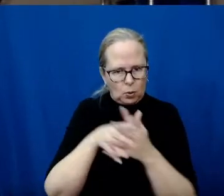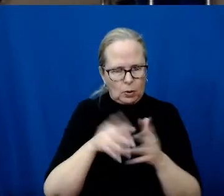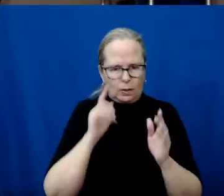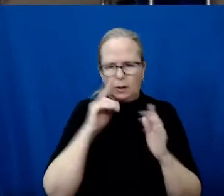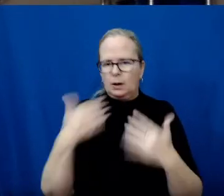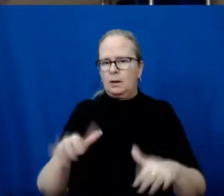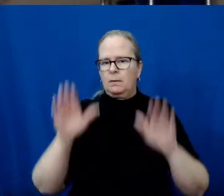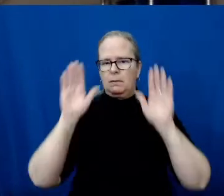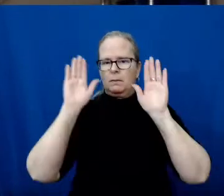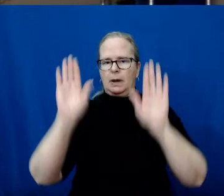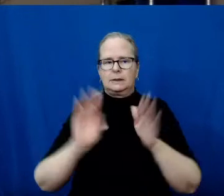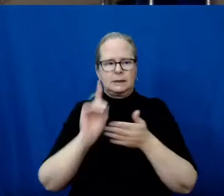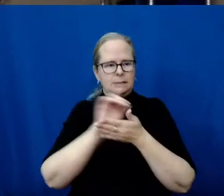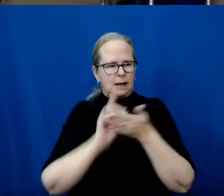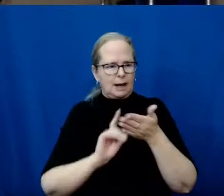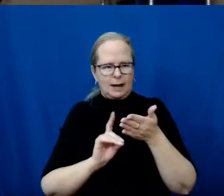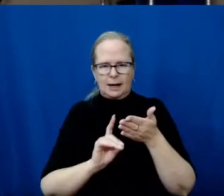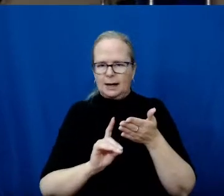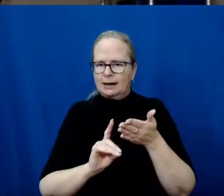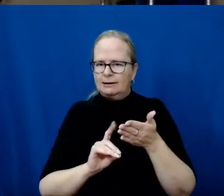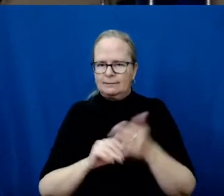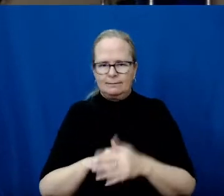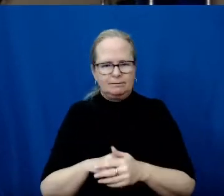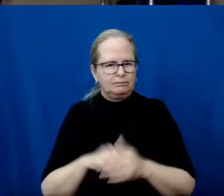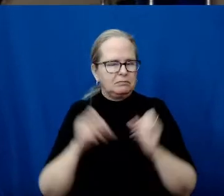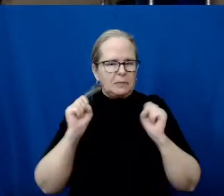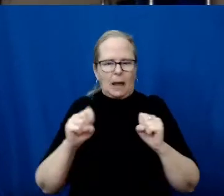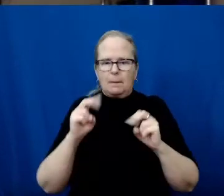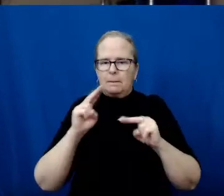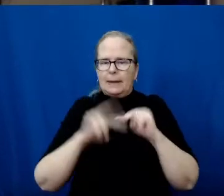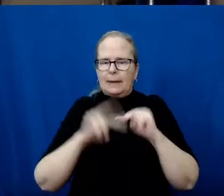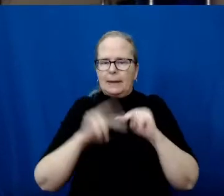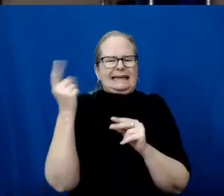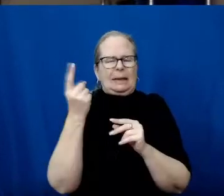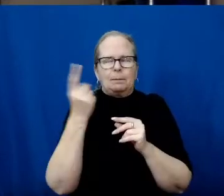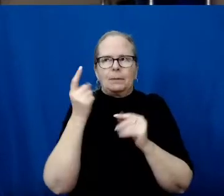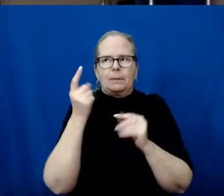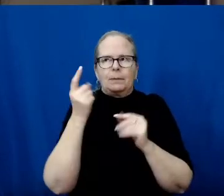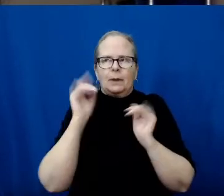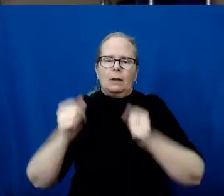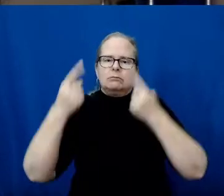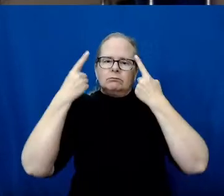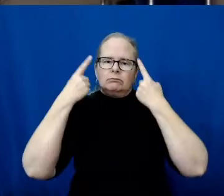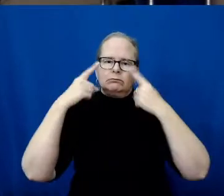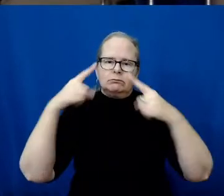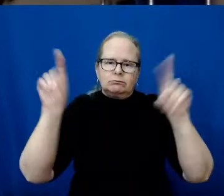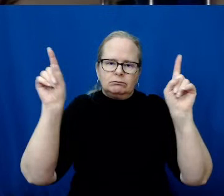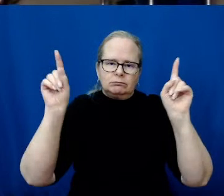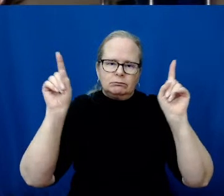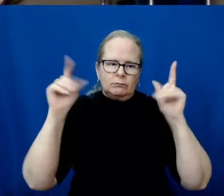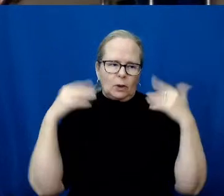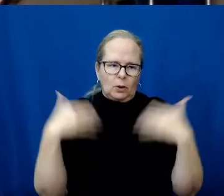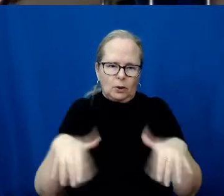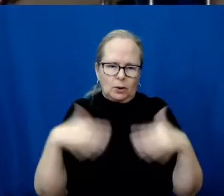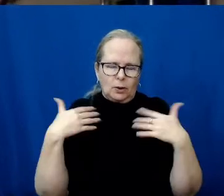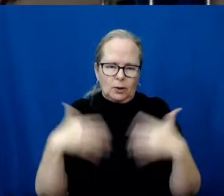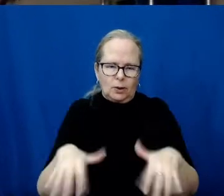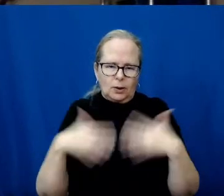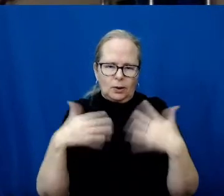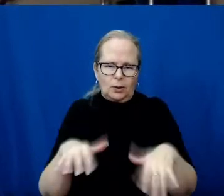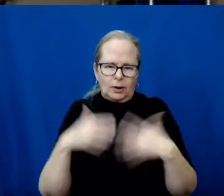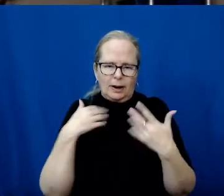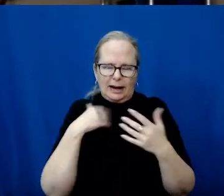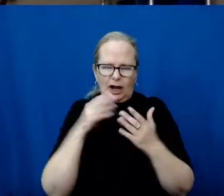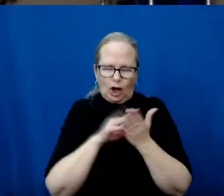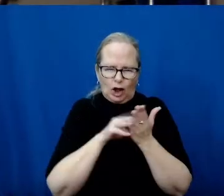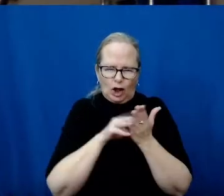that is so effective. And Yeah. it took me a while to learn about it, so I could actually convince myself. And then also there's also been studies that have